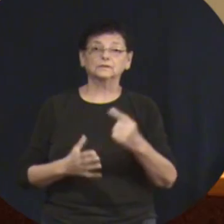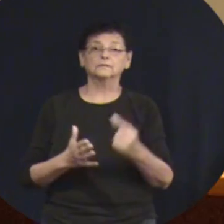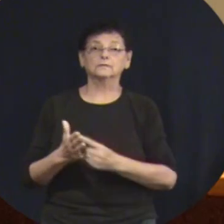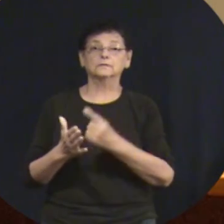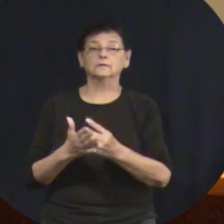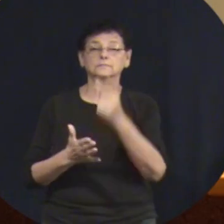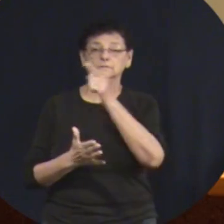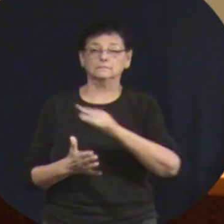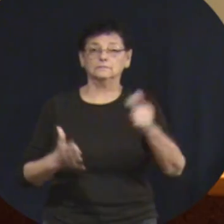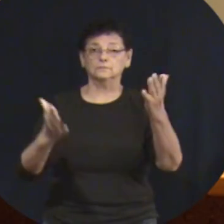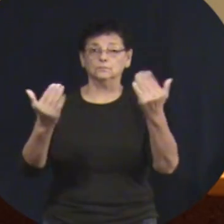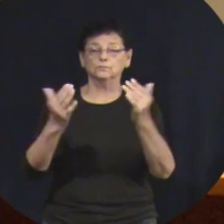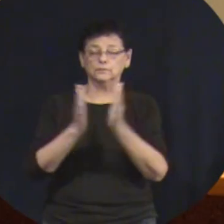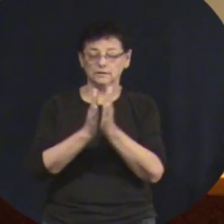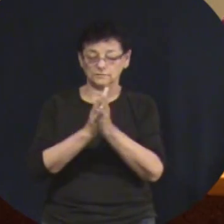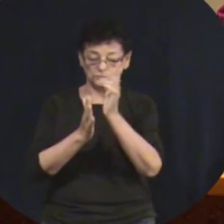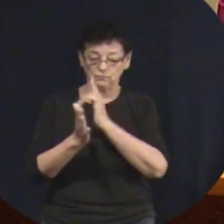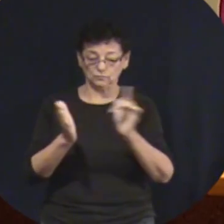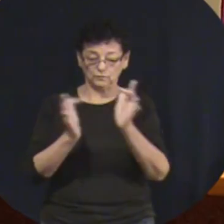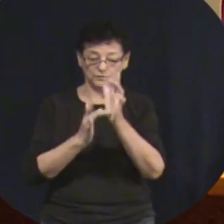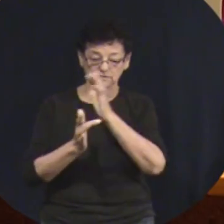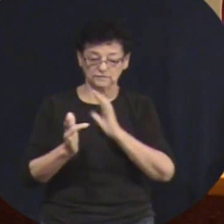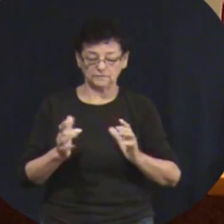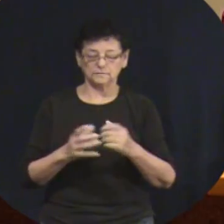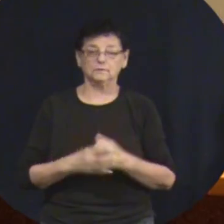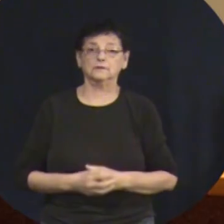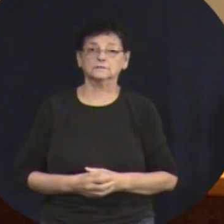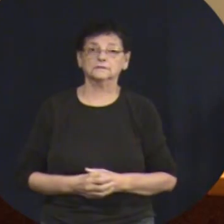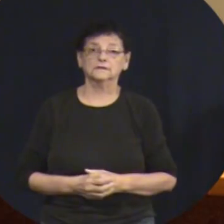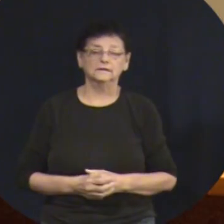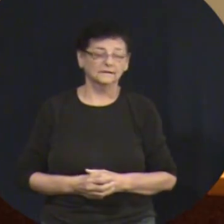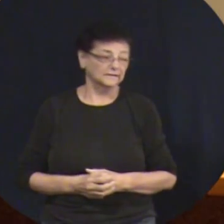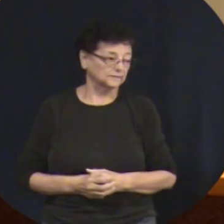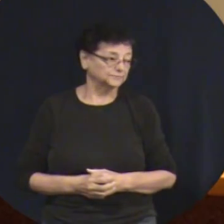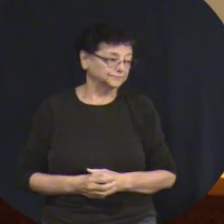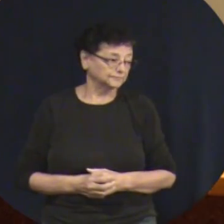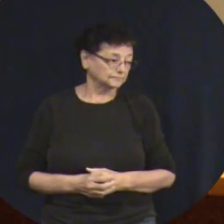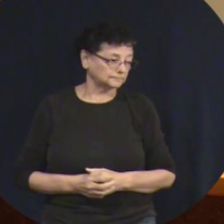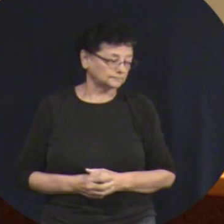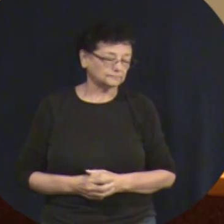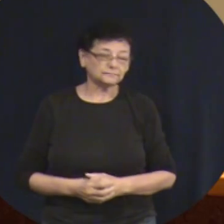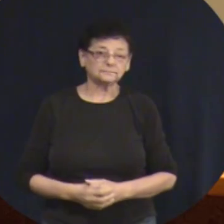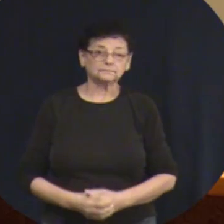The Gospel of the Lord. Praise to you, Lord Jesus Christ.